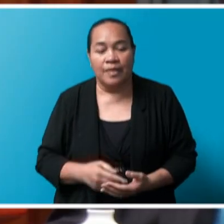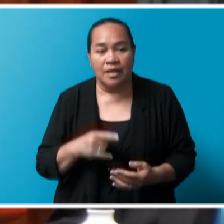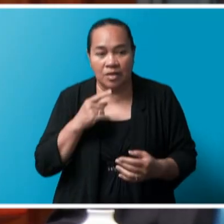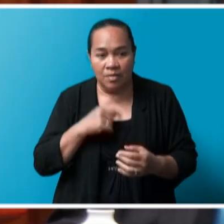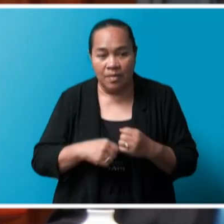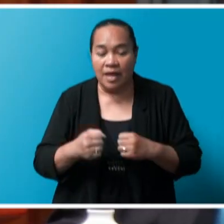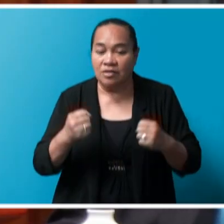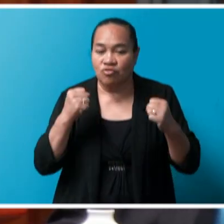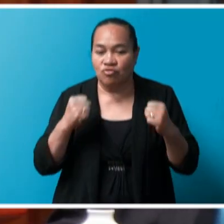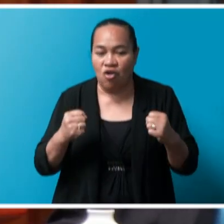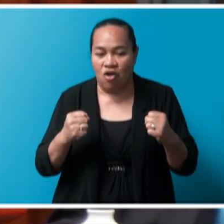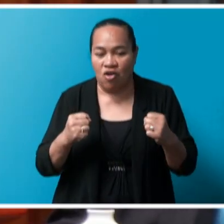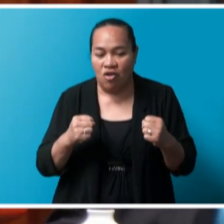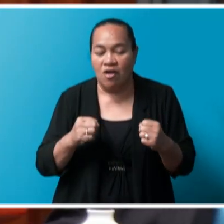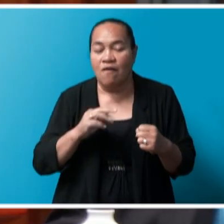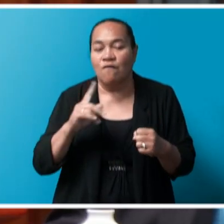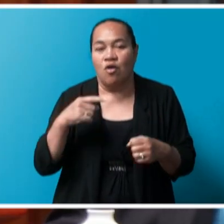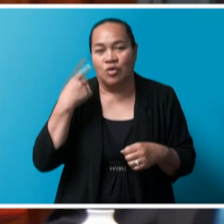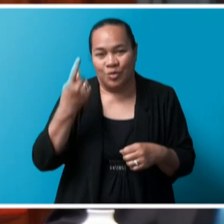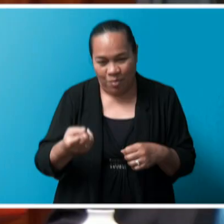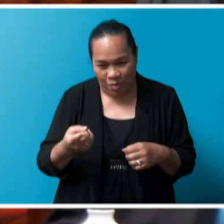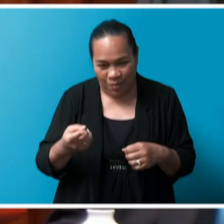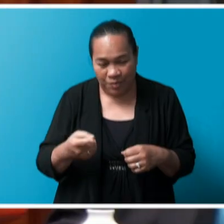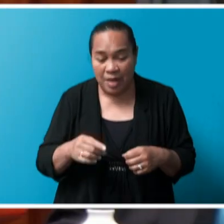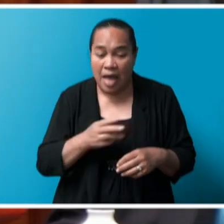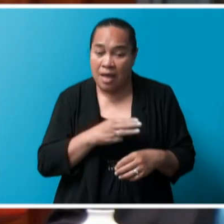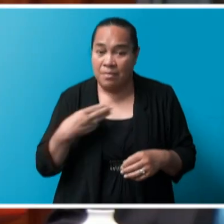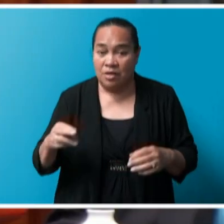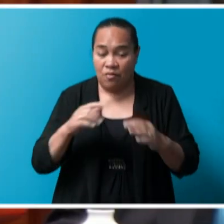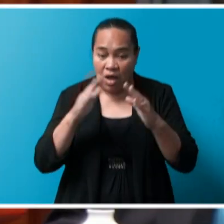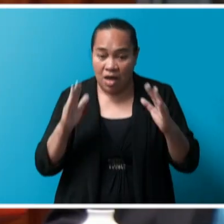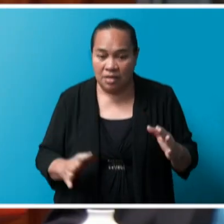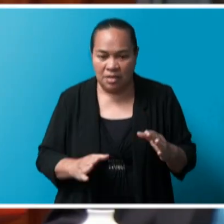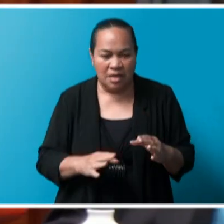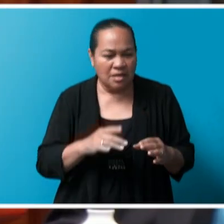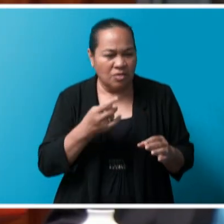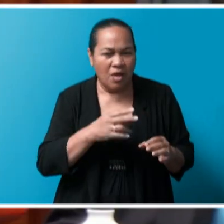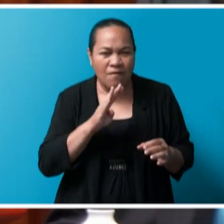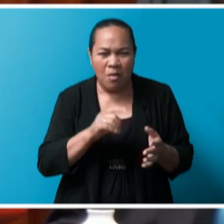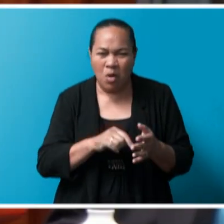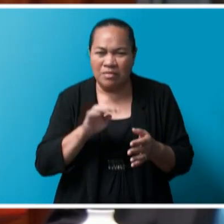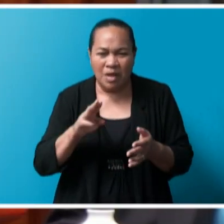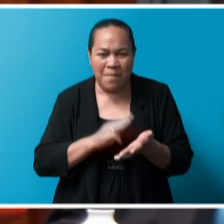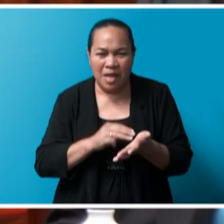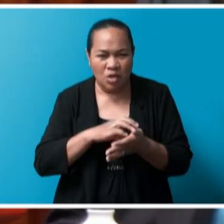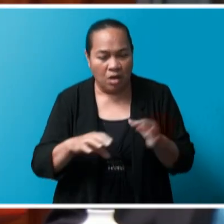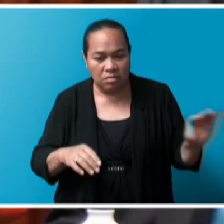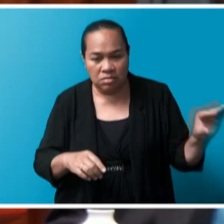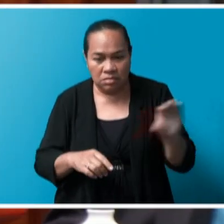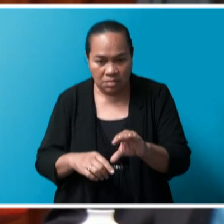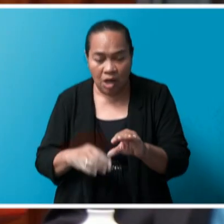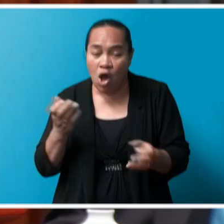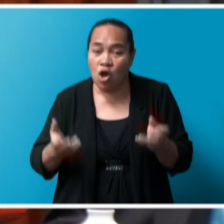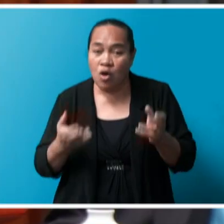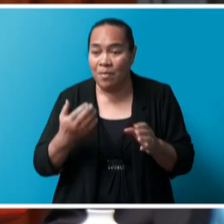tomorrow. And the Ministry of Housing has been allocated $25.64 million for the 2026-2027 financial year compared to